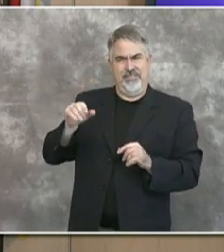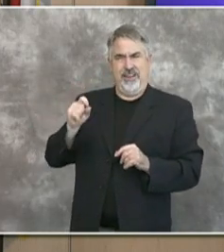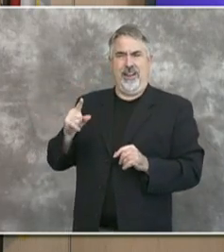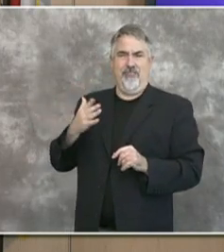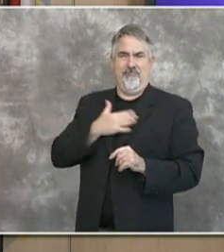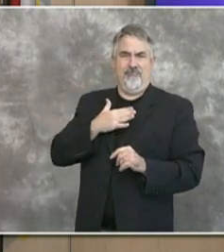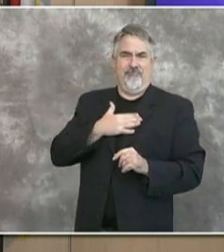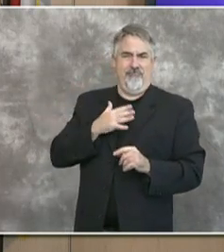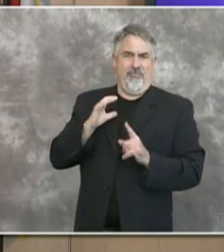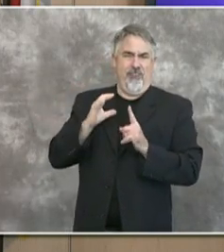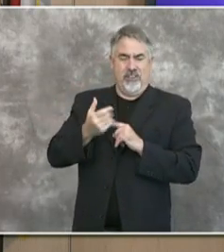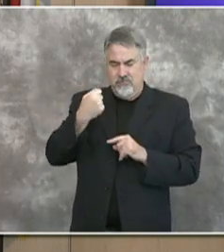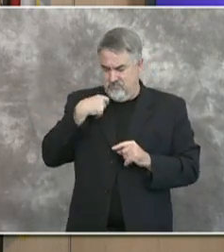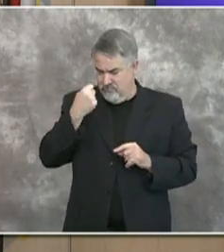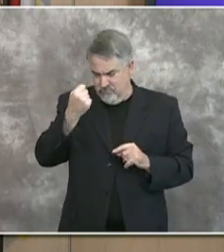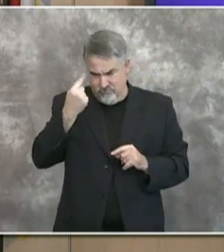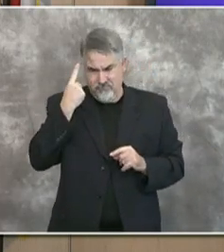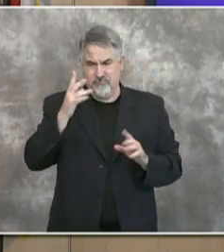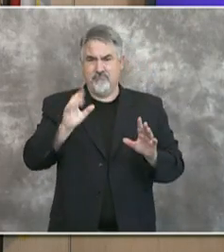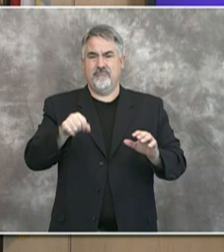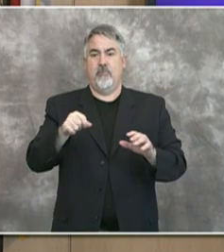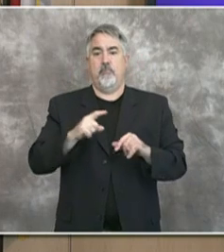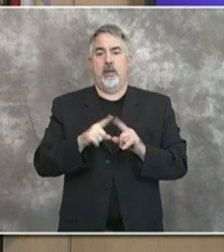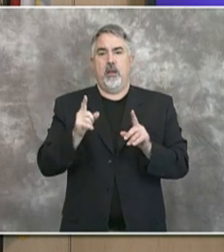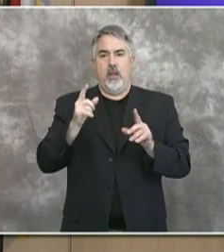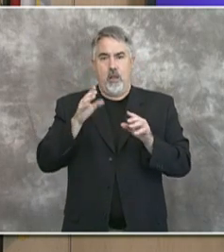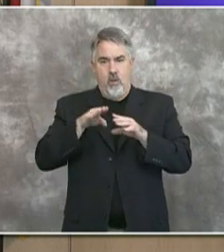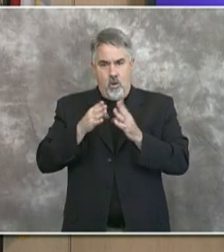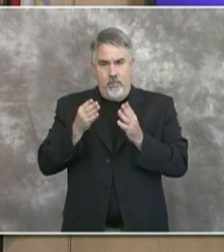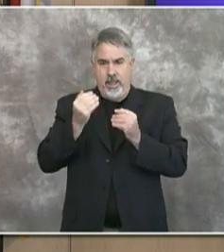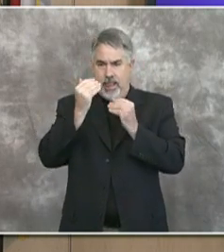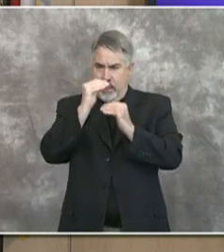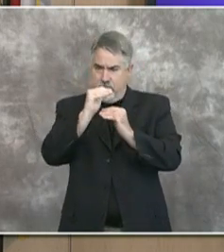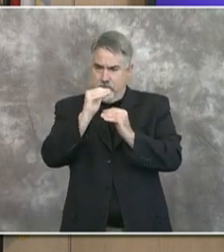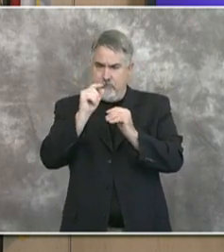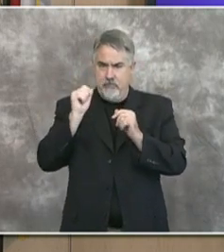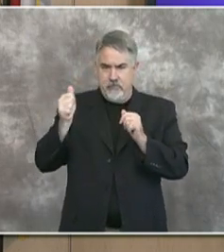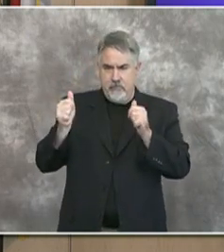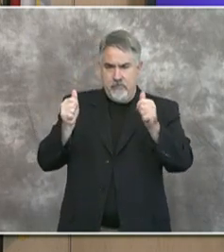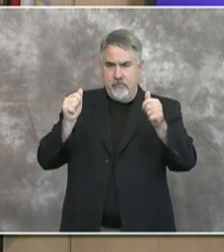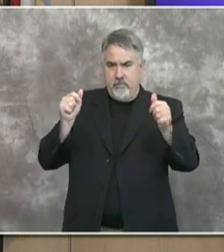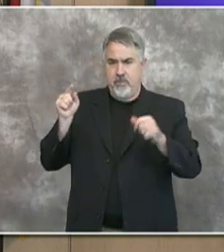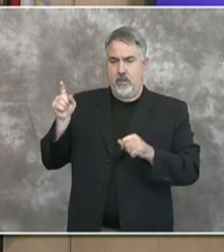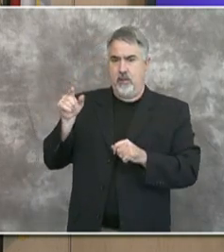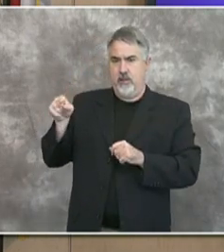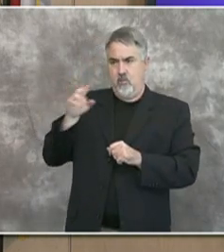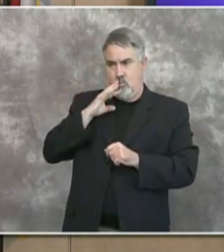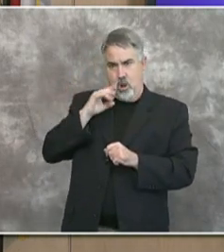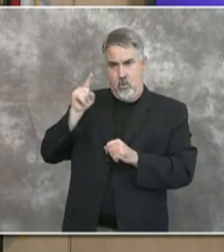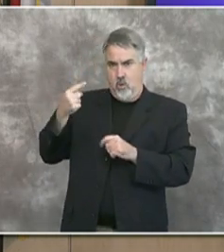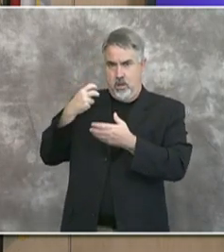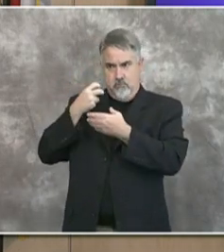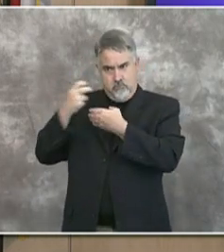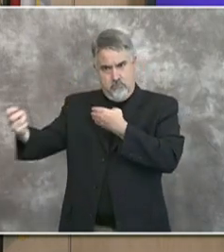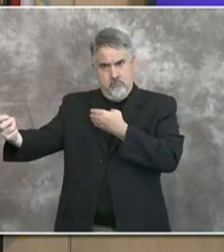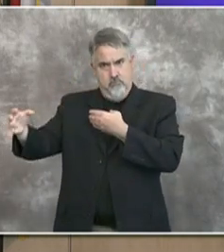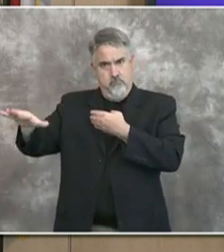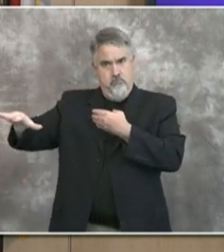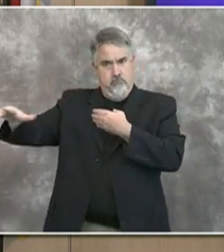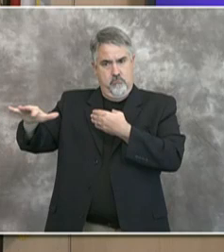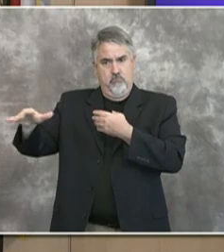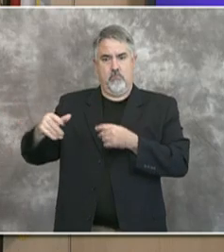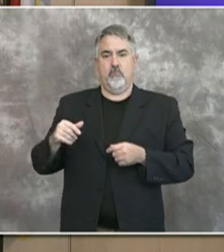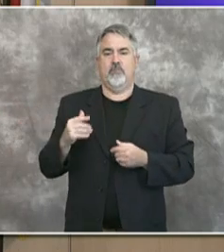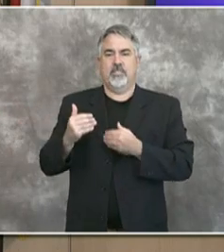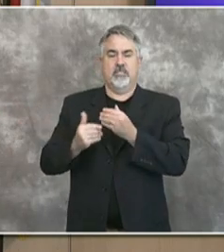is appropriate at this point that we open up limited access to the ocean as a step in our continued progress